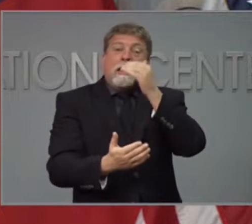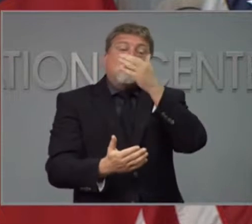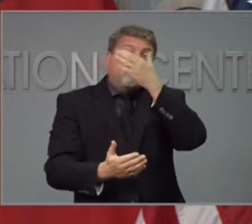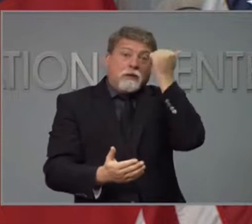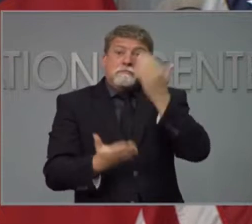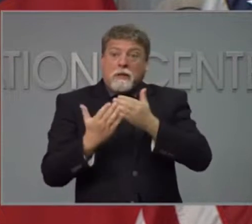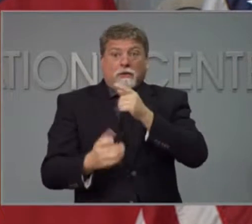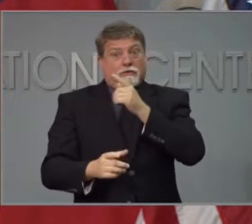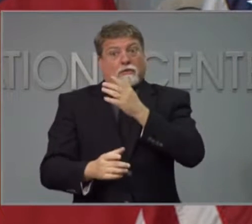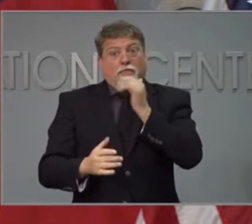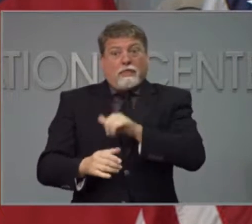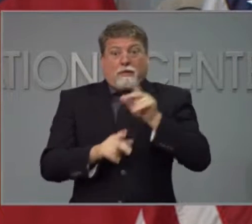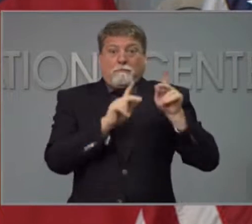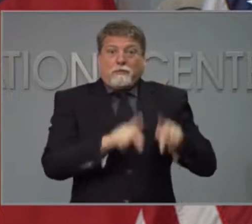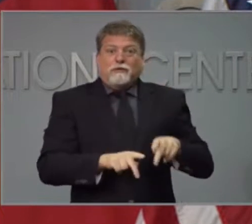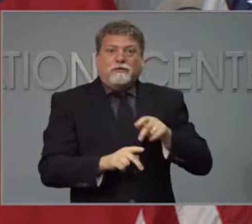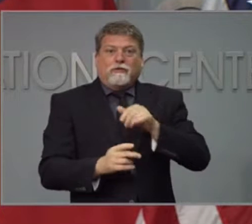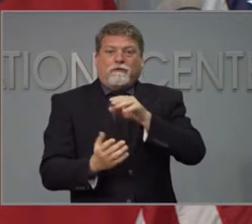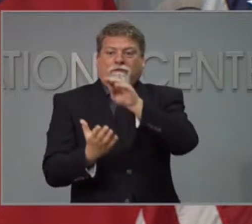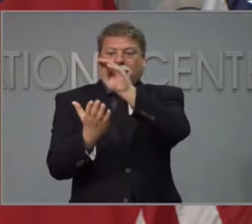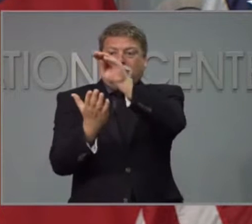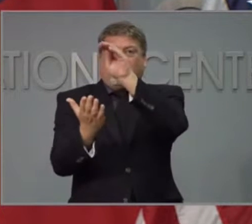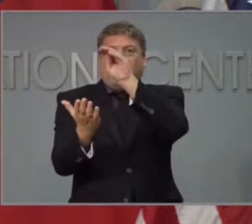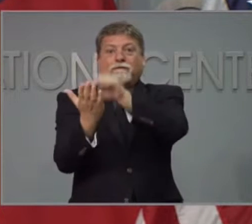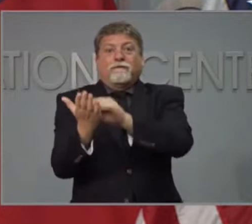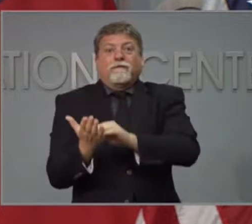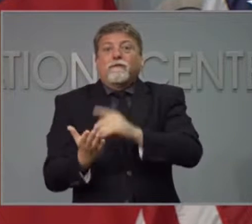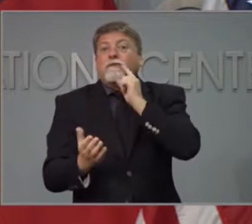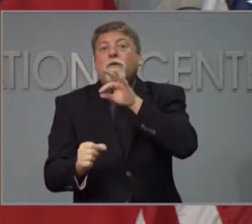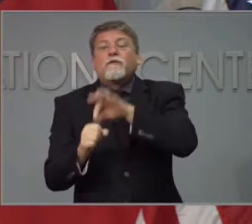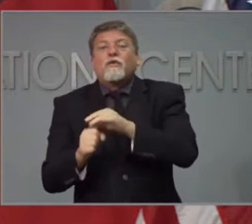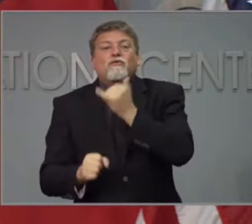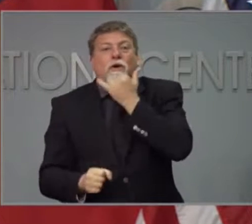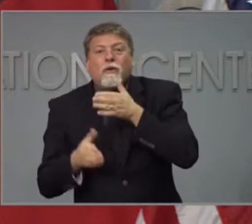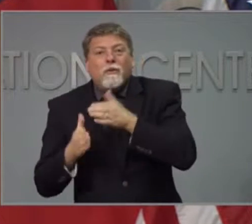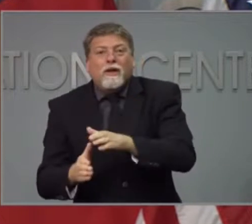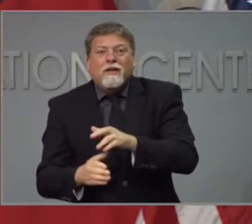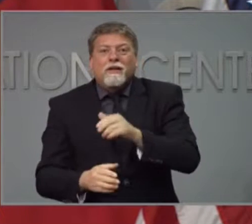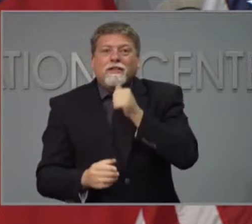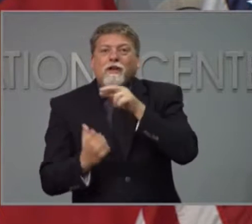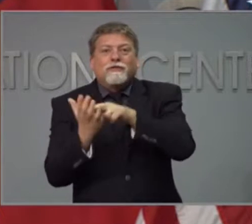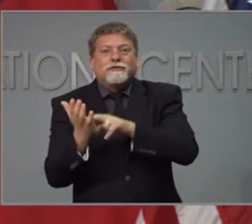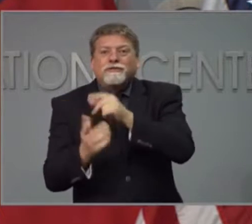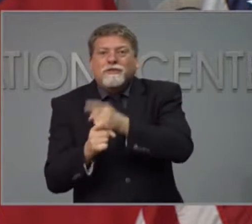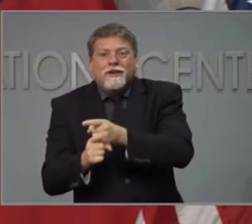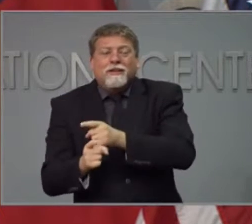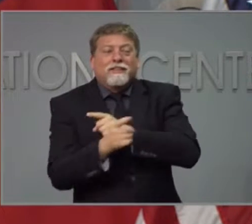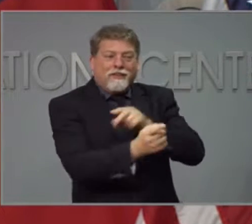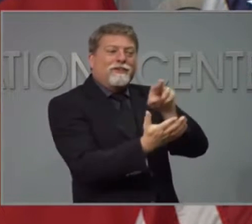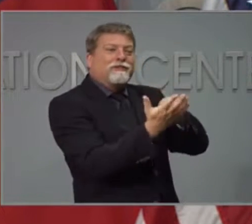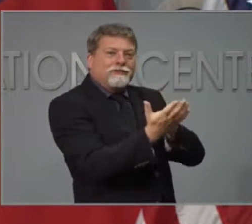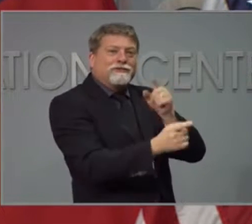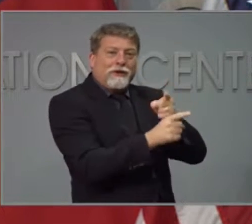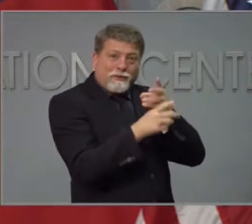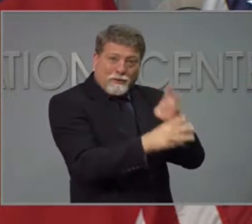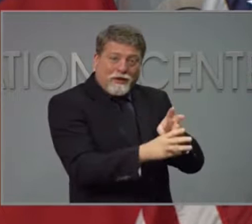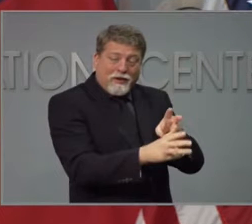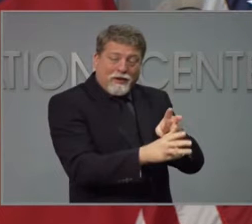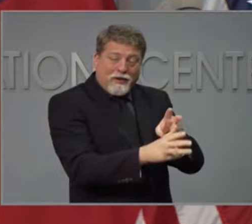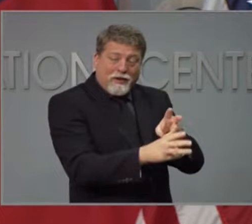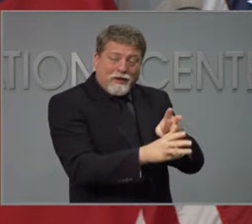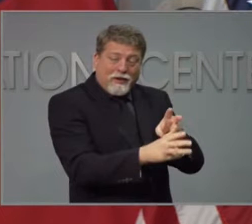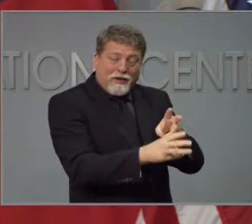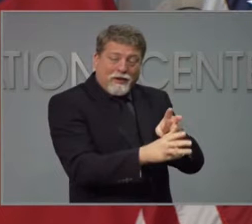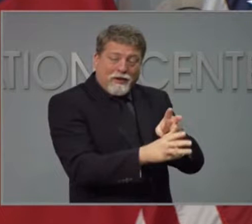voter is not properly registered. This ensures that they do get registered. If there's other information where they